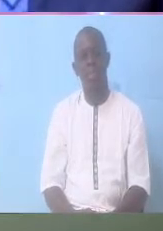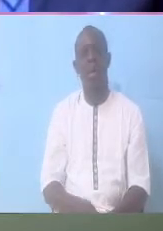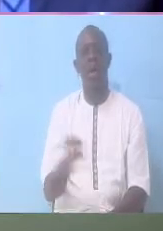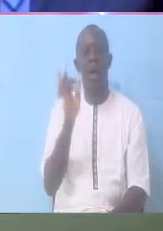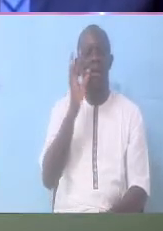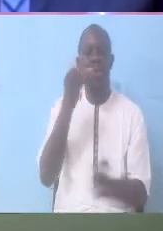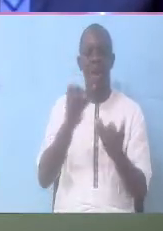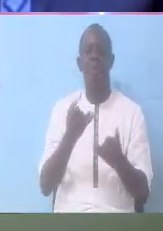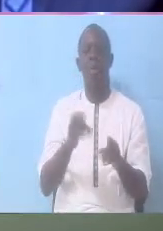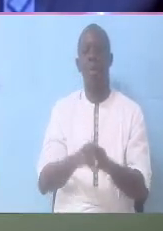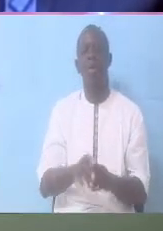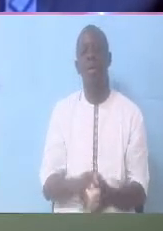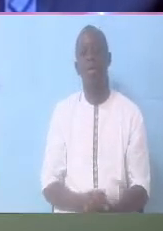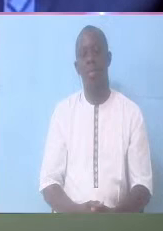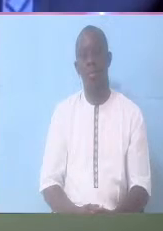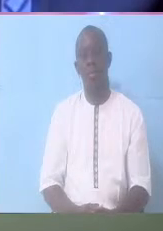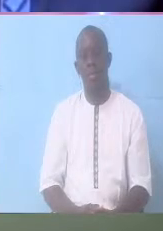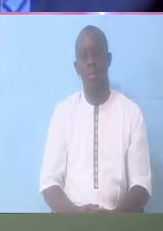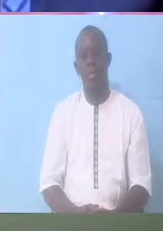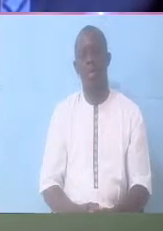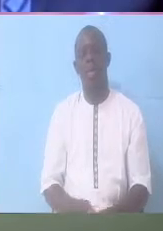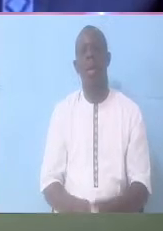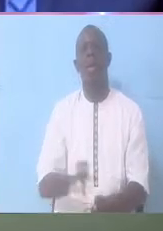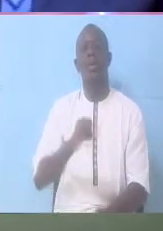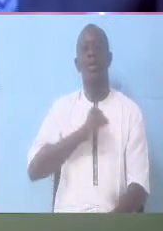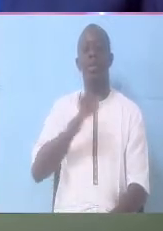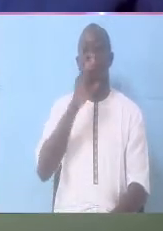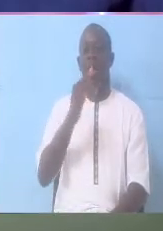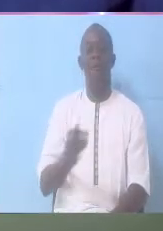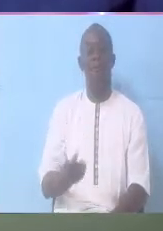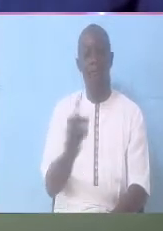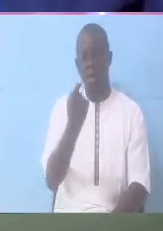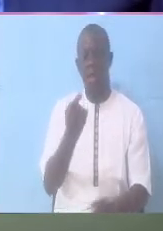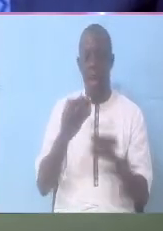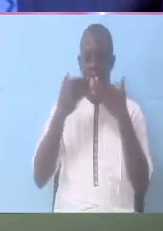answer? He said, just fucking tell him mission accomplished.